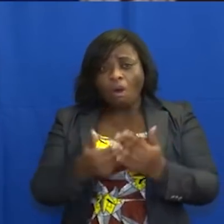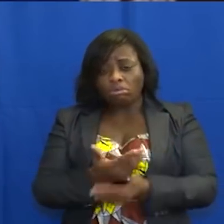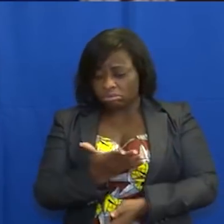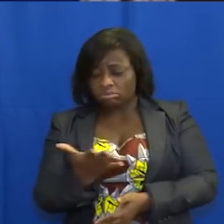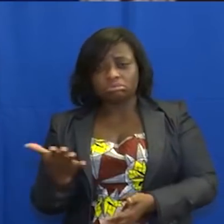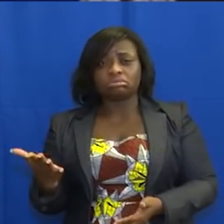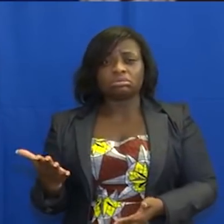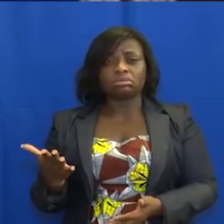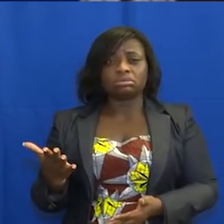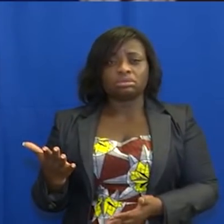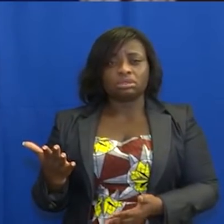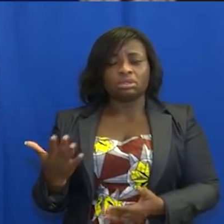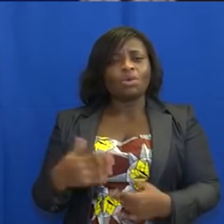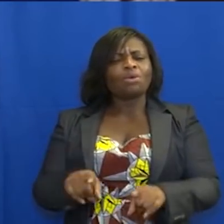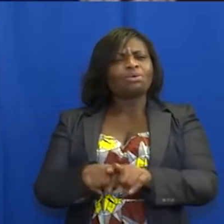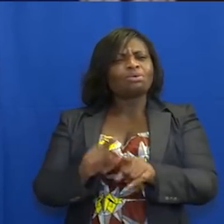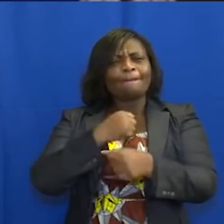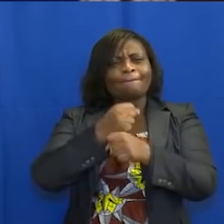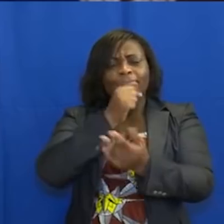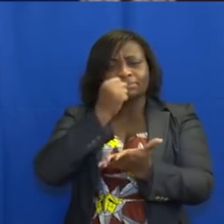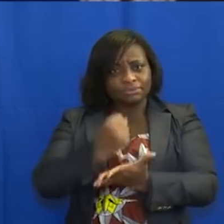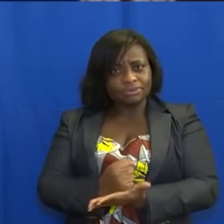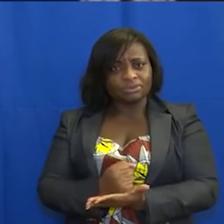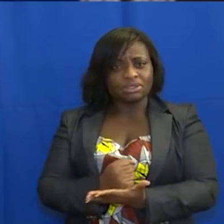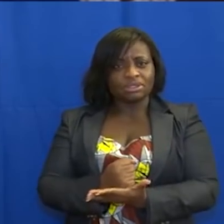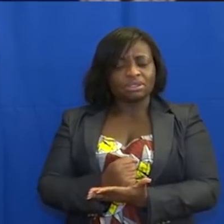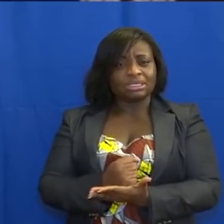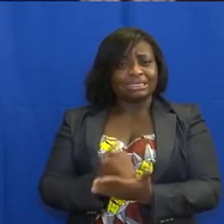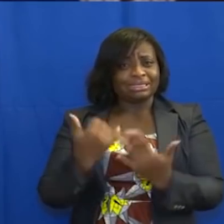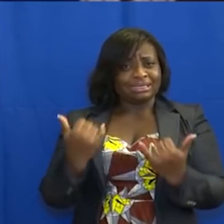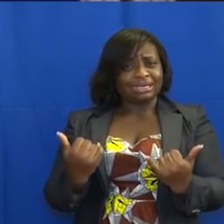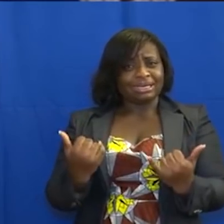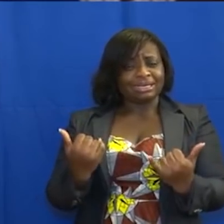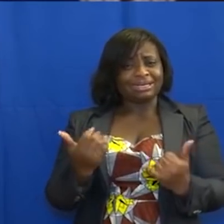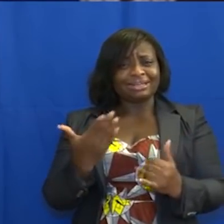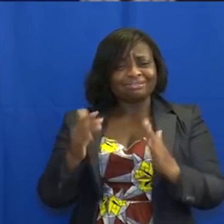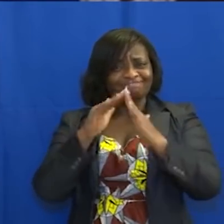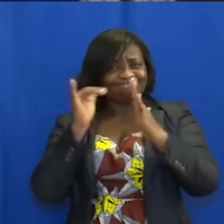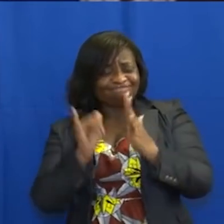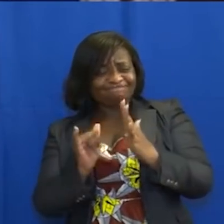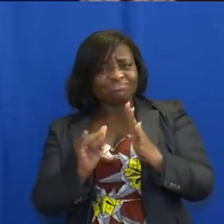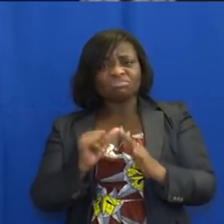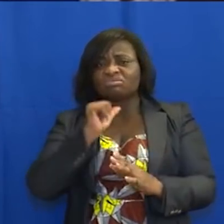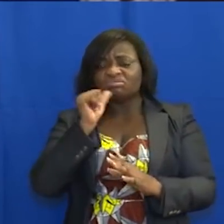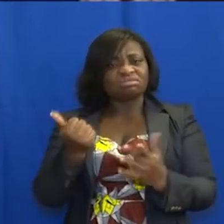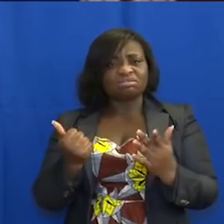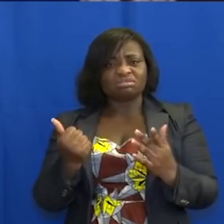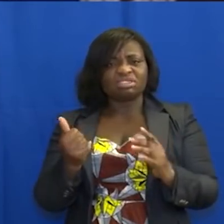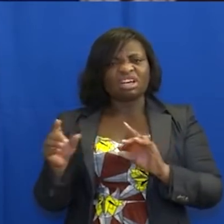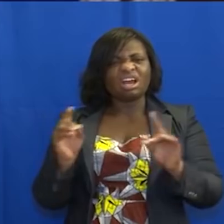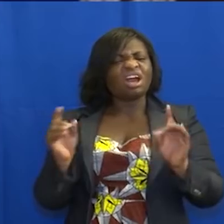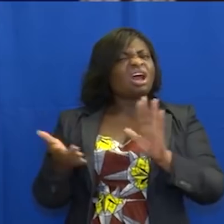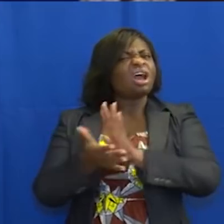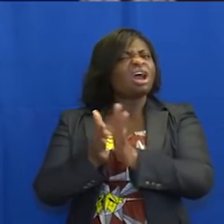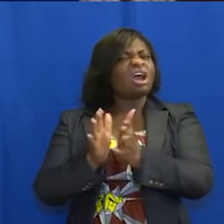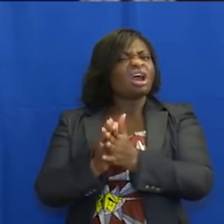protocols strictly, we're also making sure that the imposition of crippling restrictions and lockdowns do